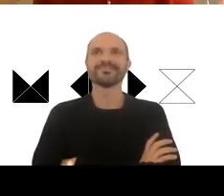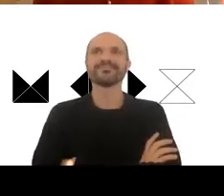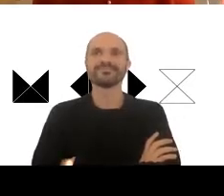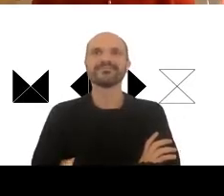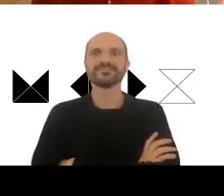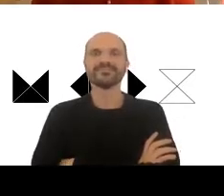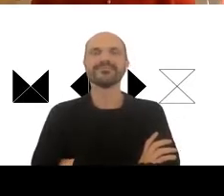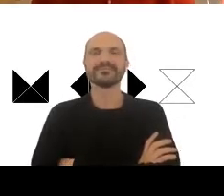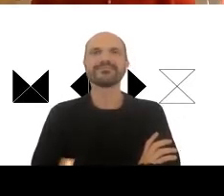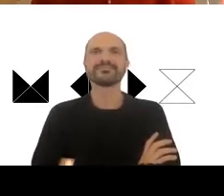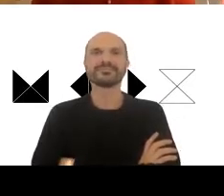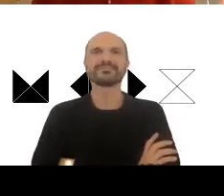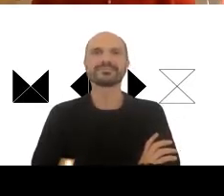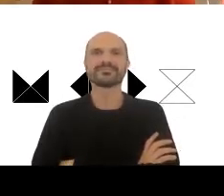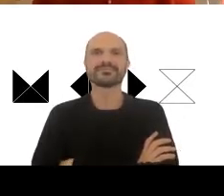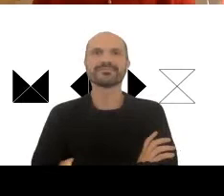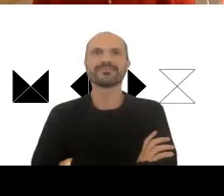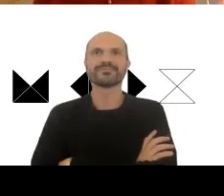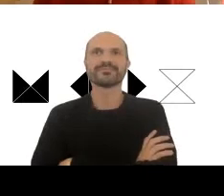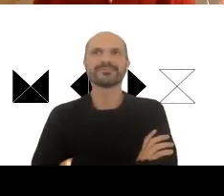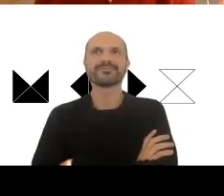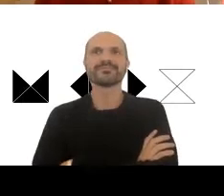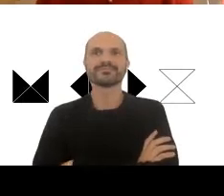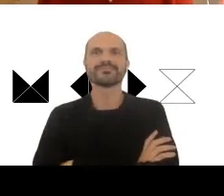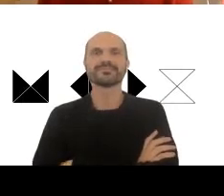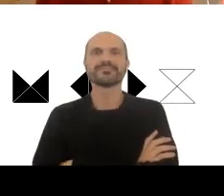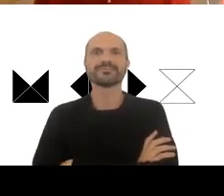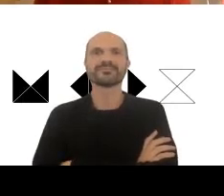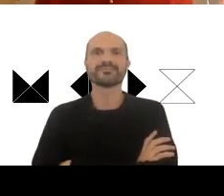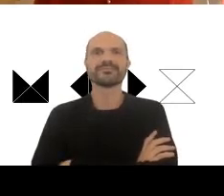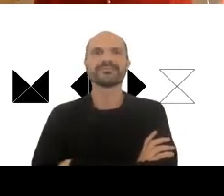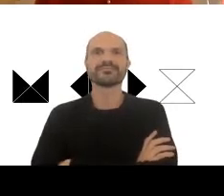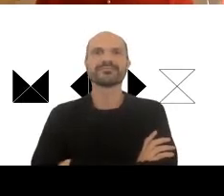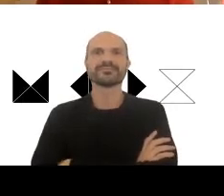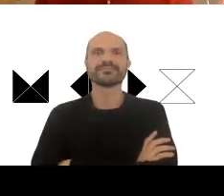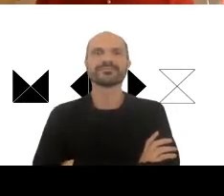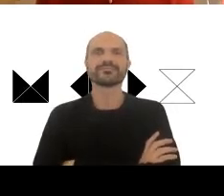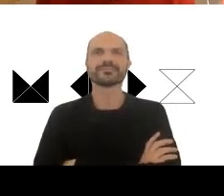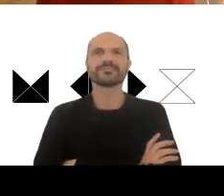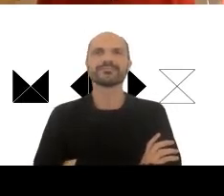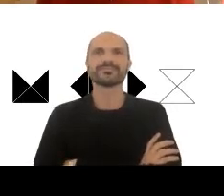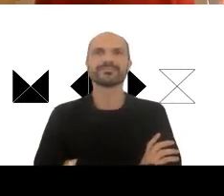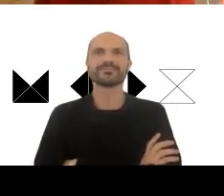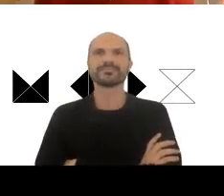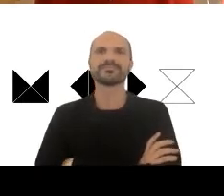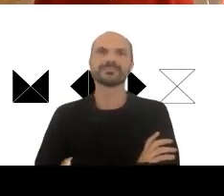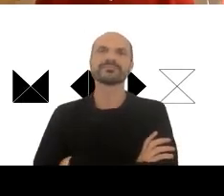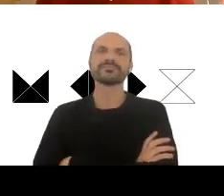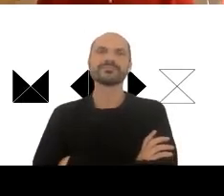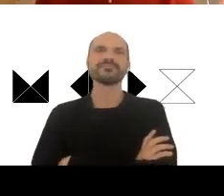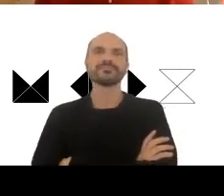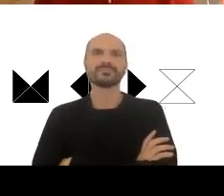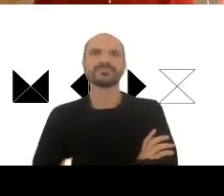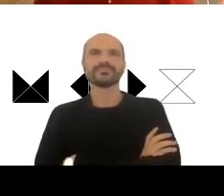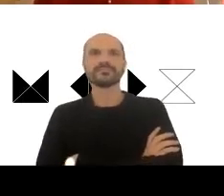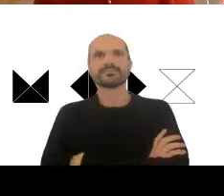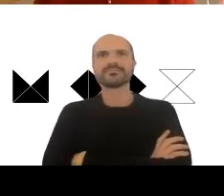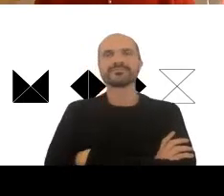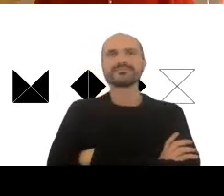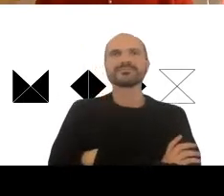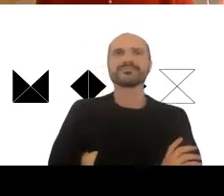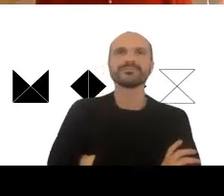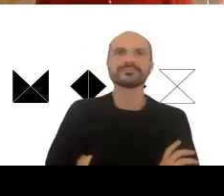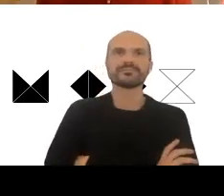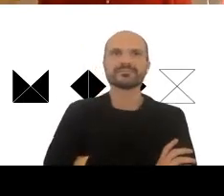prefabricate. So we actually, in the next house, we had a little bit smaller windows. Still, they were really big,